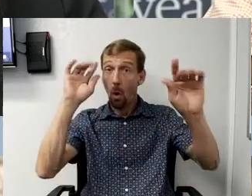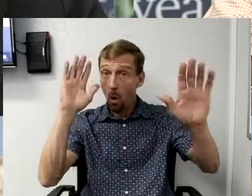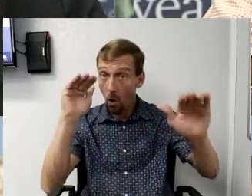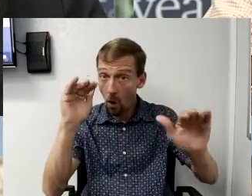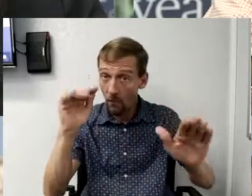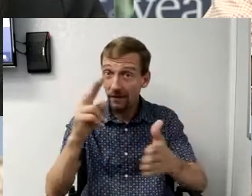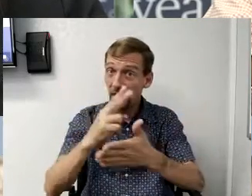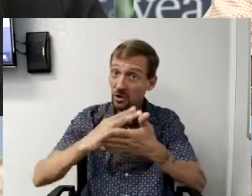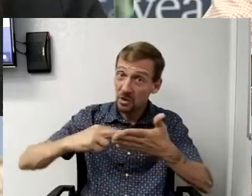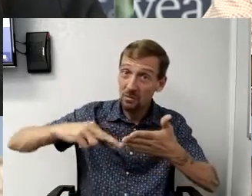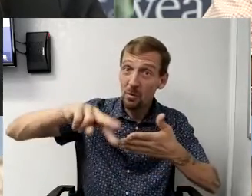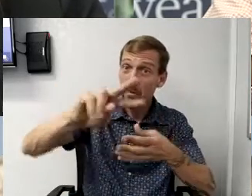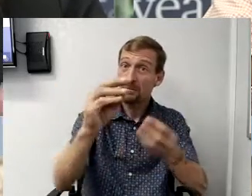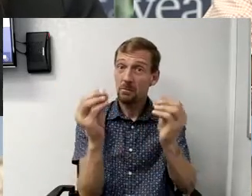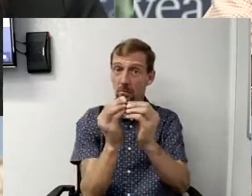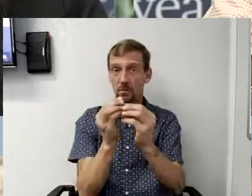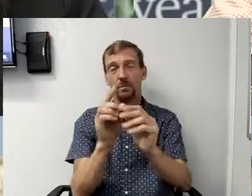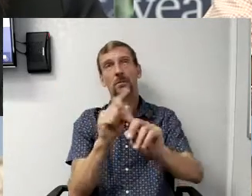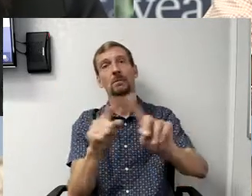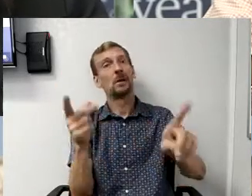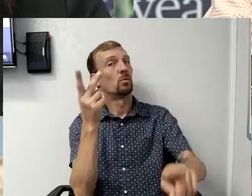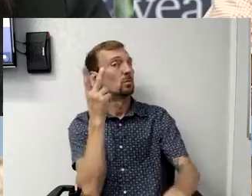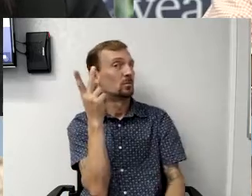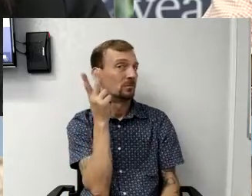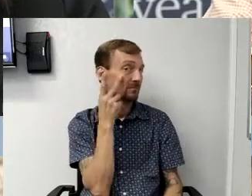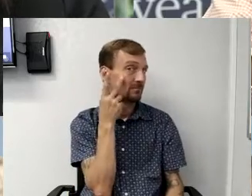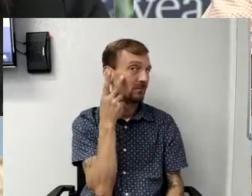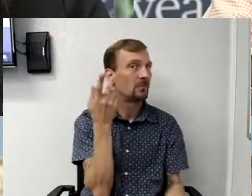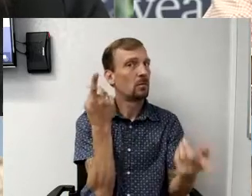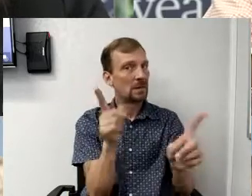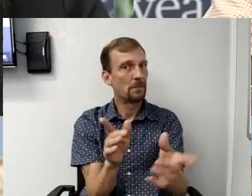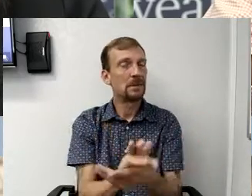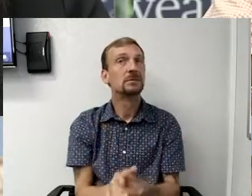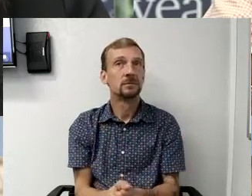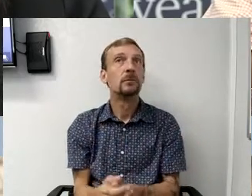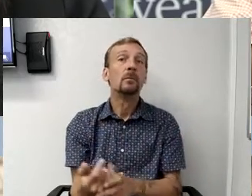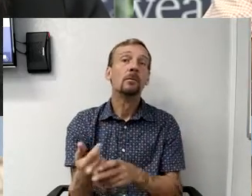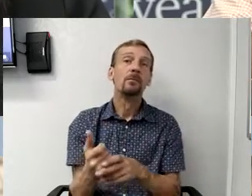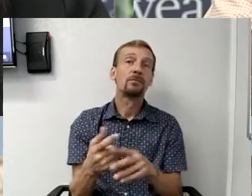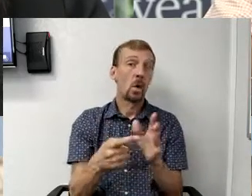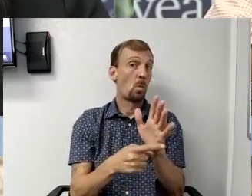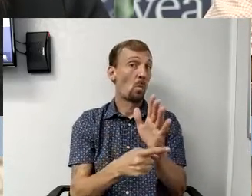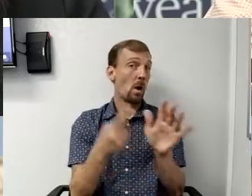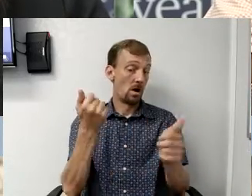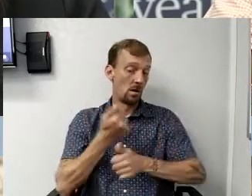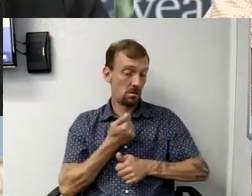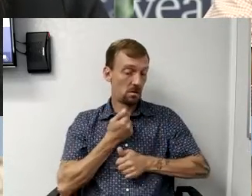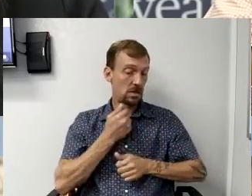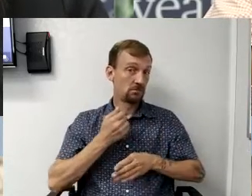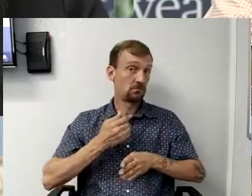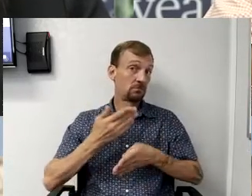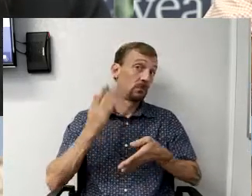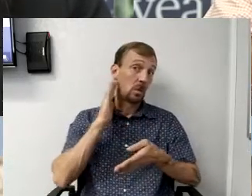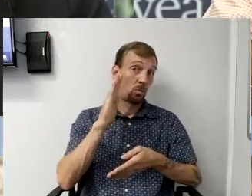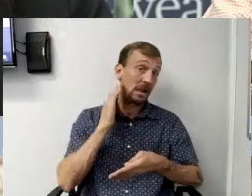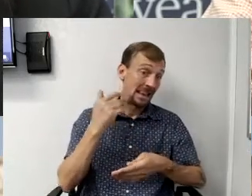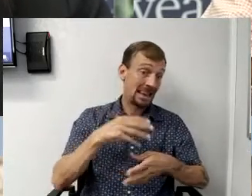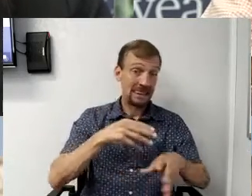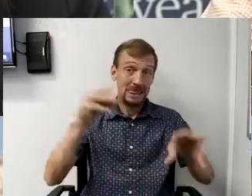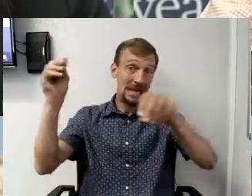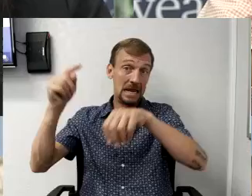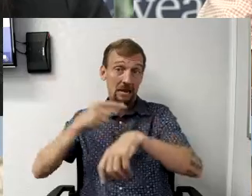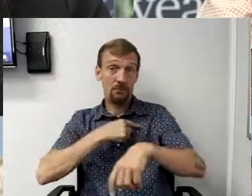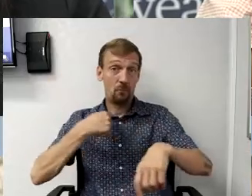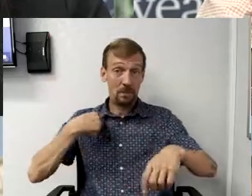for next Thursday, and then a happy surprise if we can have 2 more weeks after Right. that. So once they leave, are you worried about staffing? So